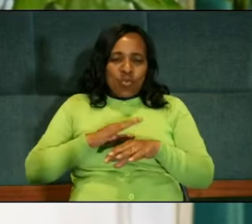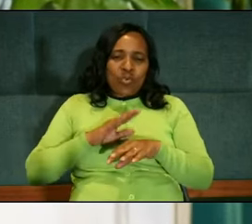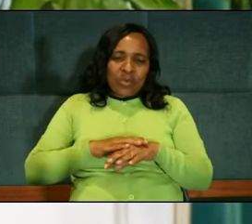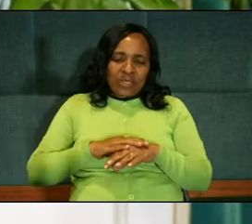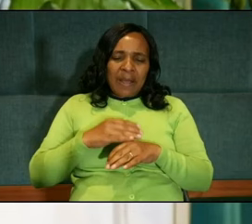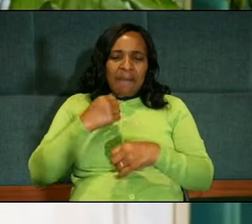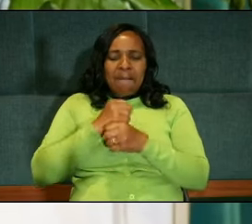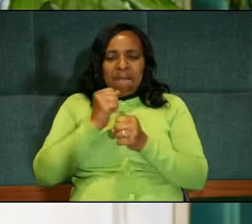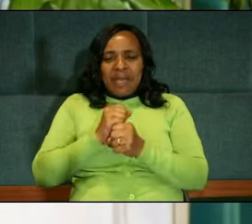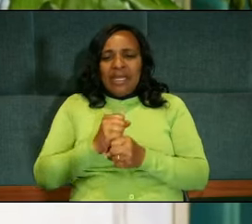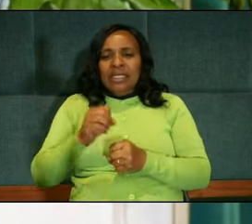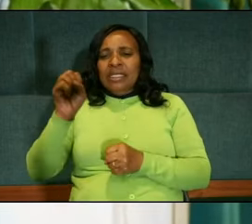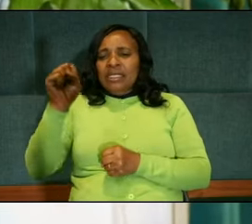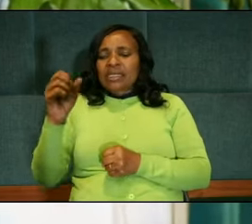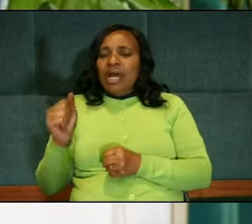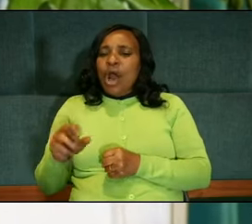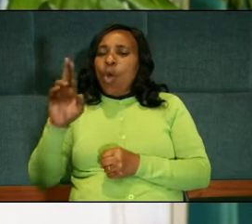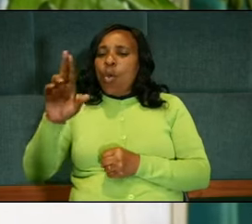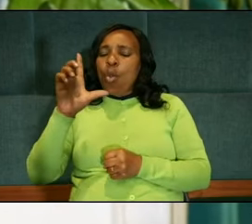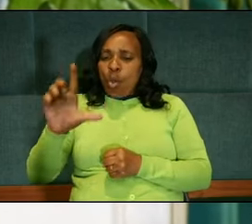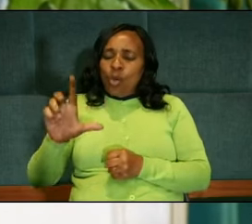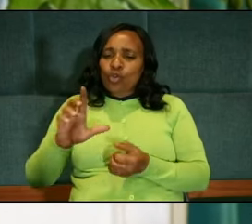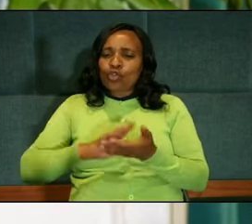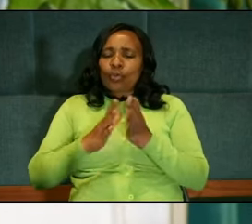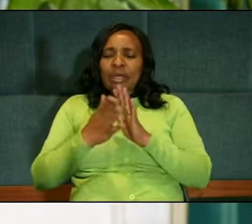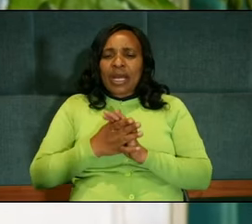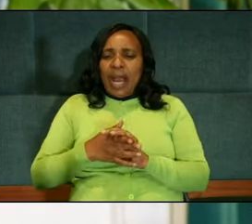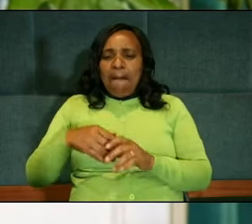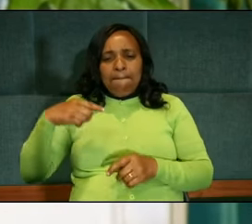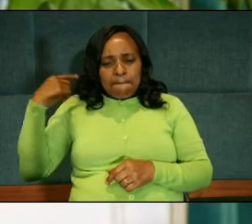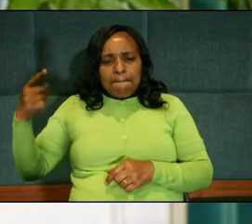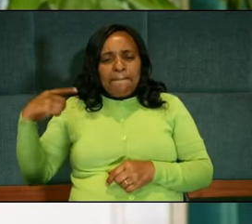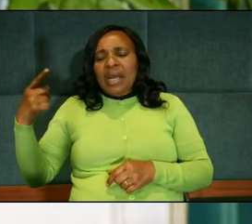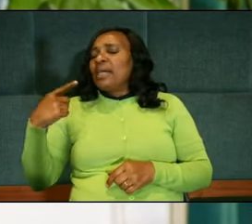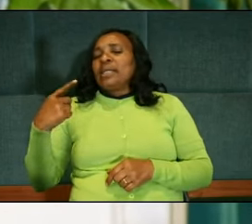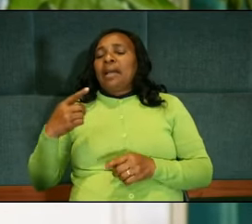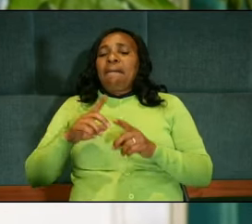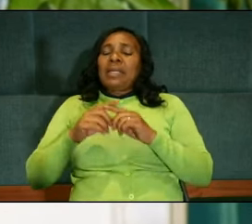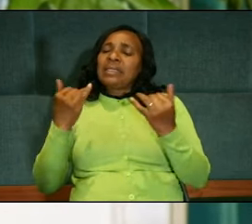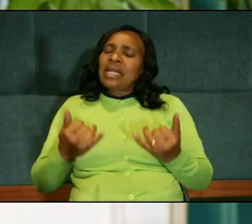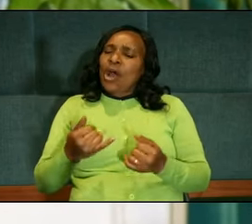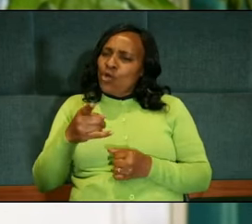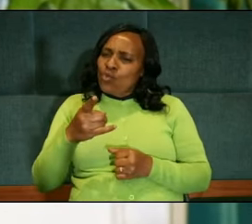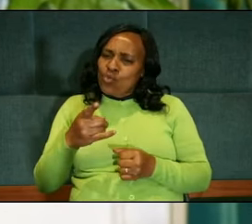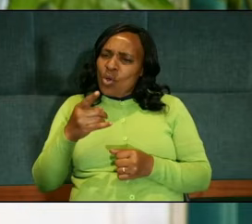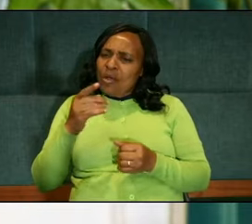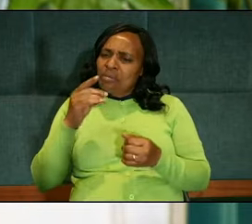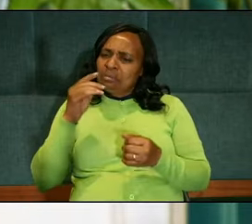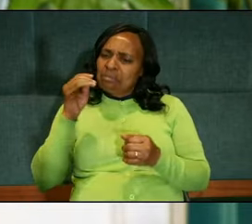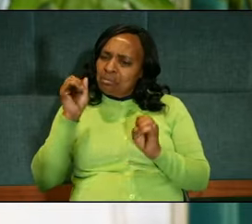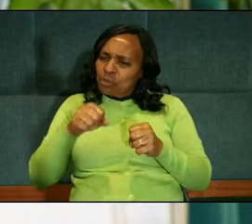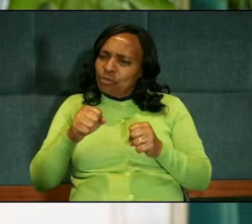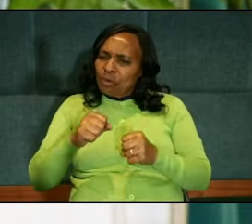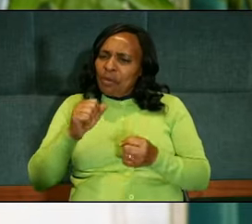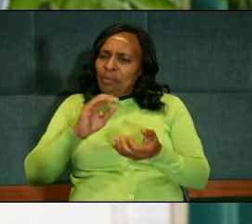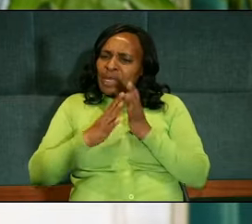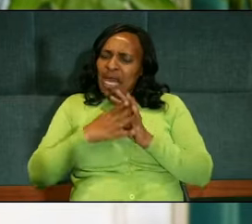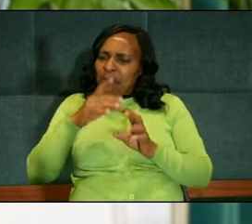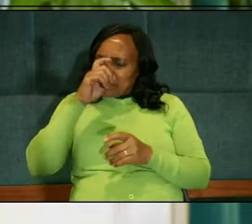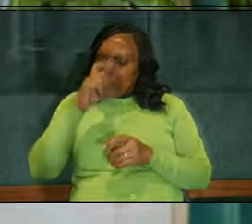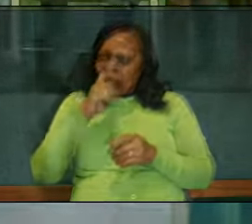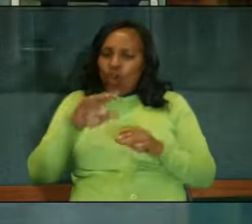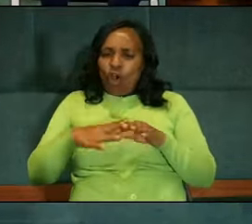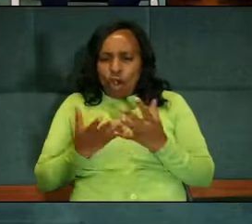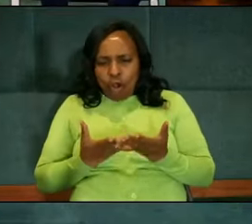made Saul to run mad, technically. And have you ever been jealous of a family member or a